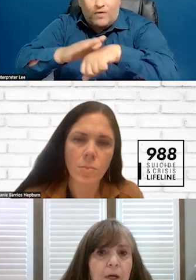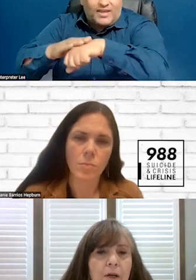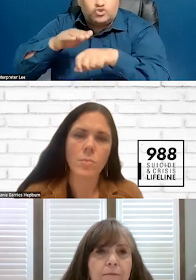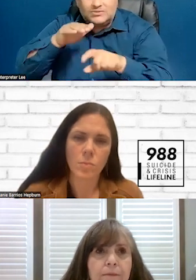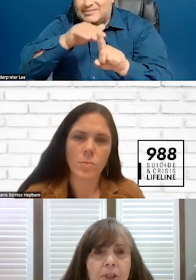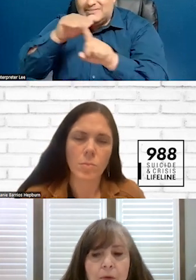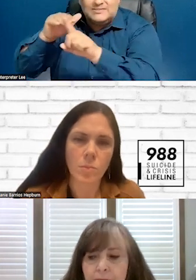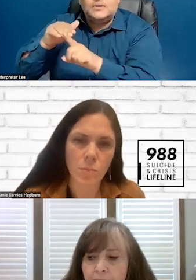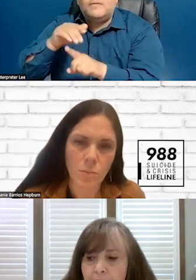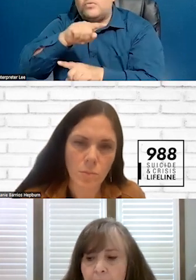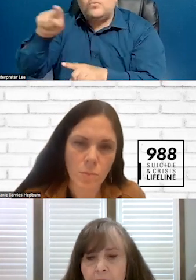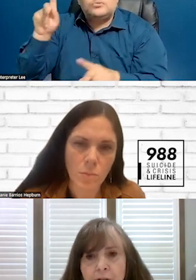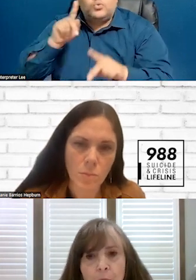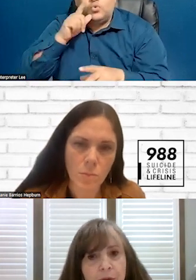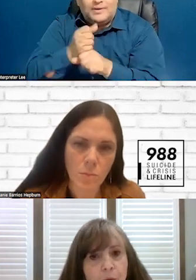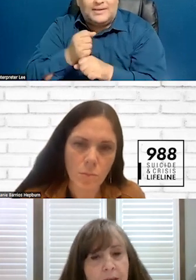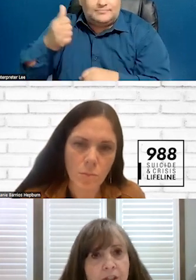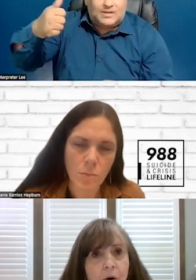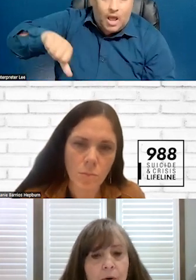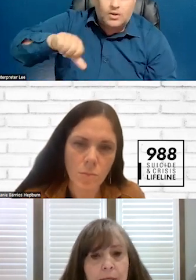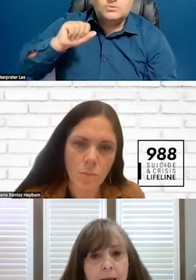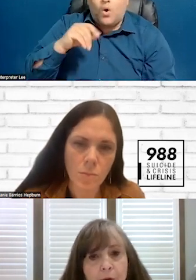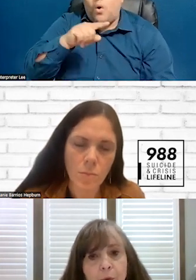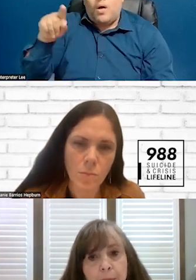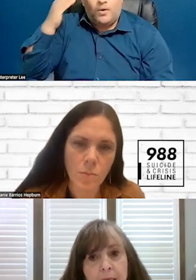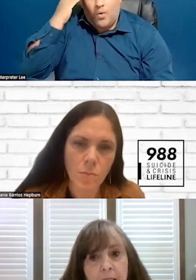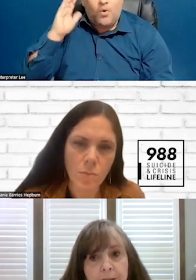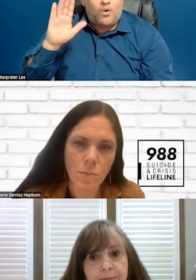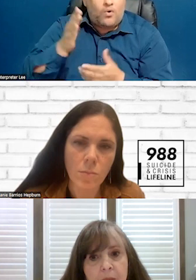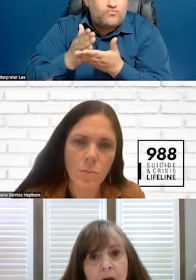denial so that they know what their rights are and how